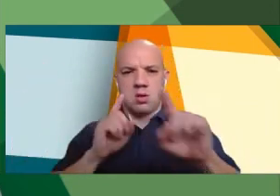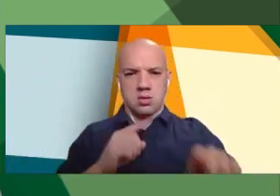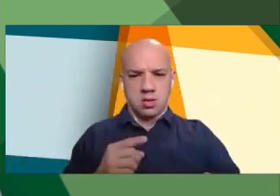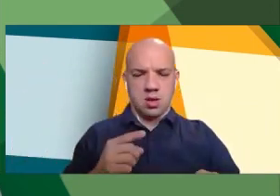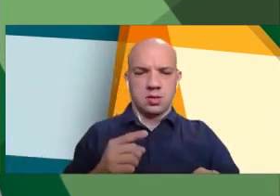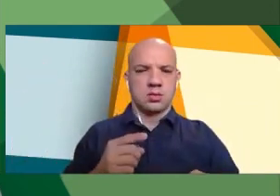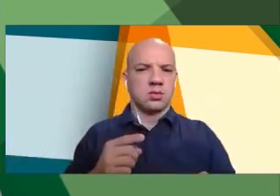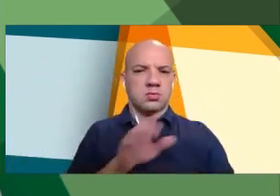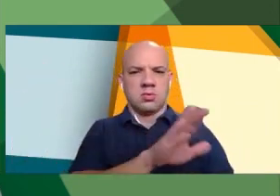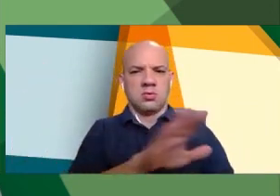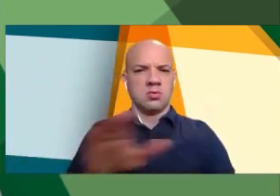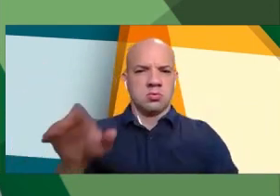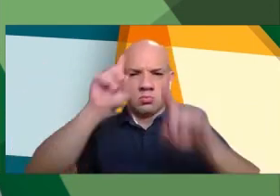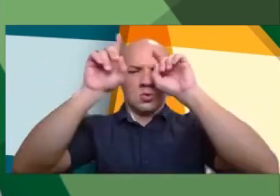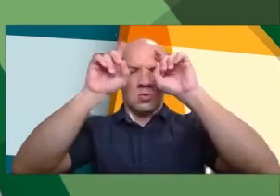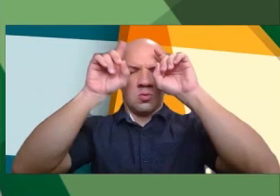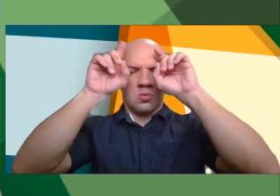share the recording of